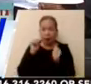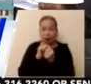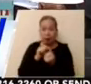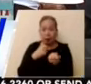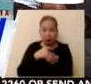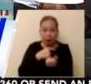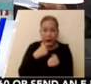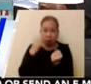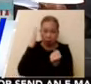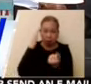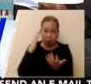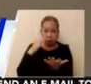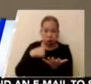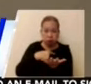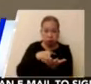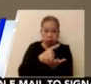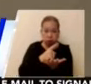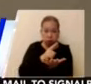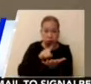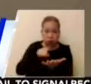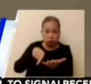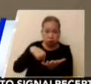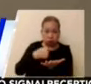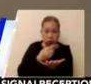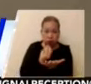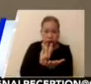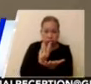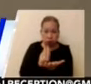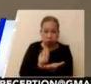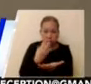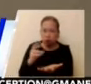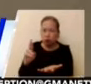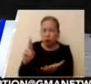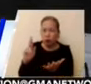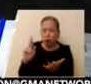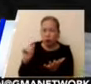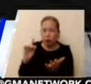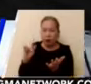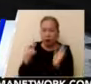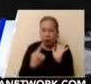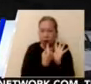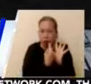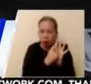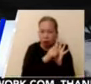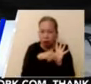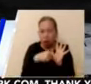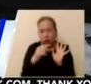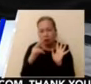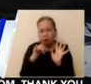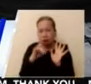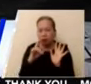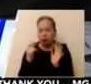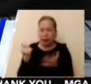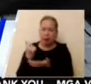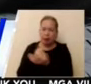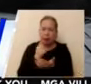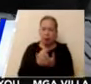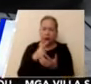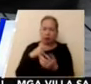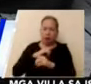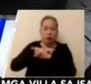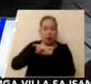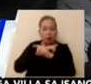ilang mambabatas ng Japan na nakapulong dito sa bansa ng ating defense at foreign secretaries at ng National